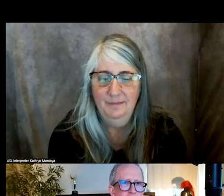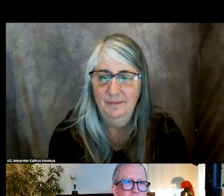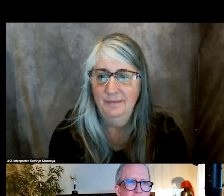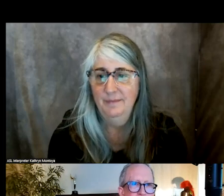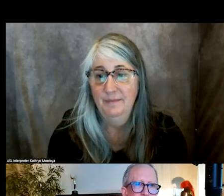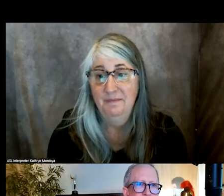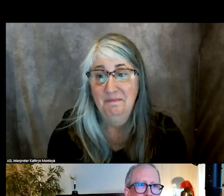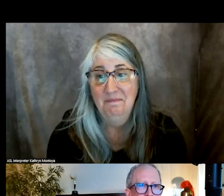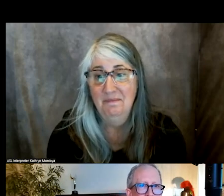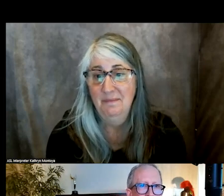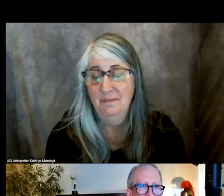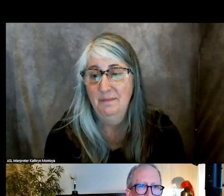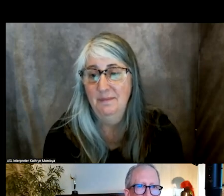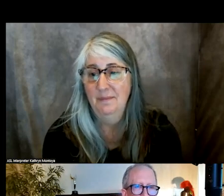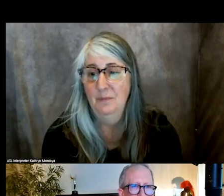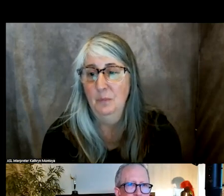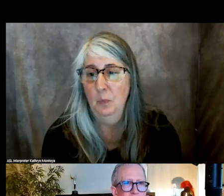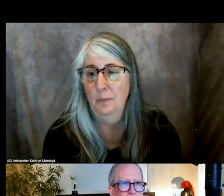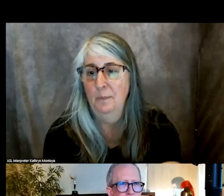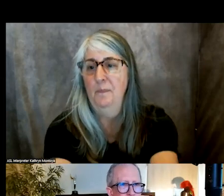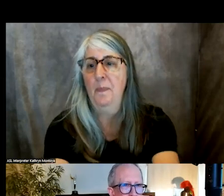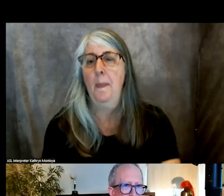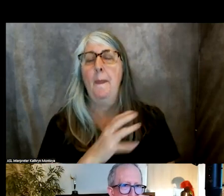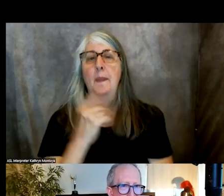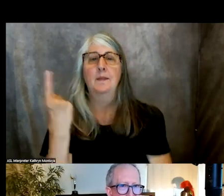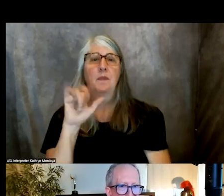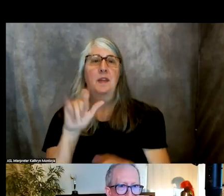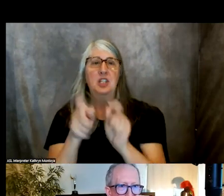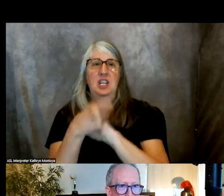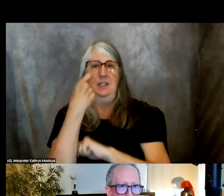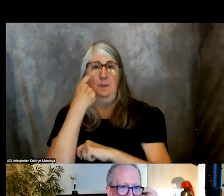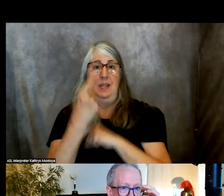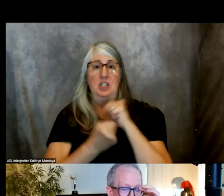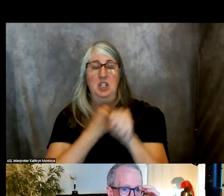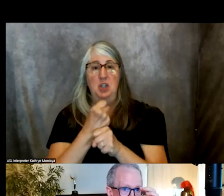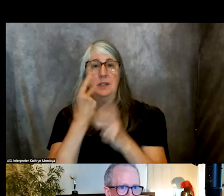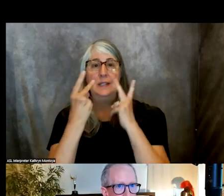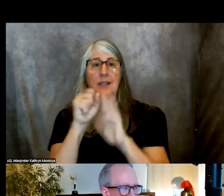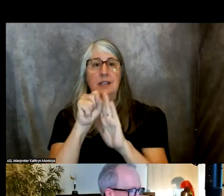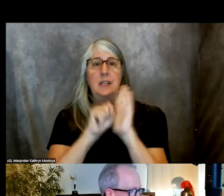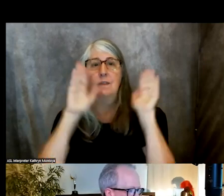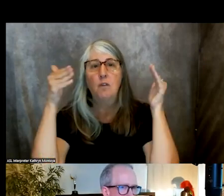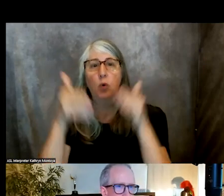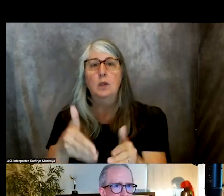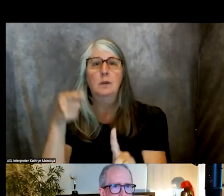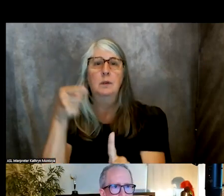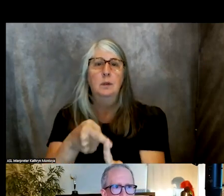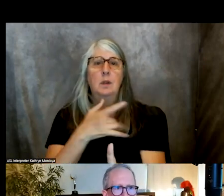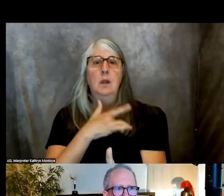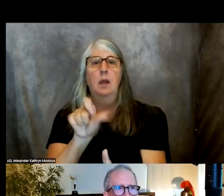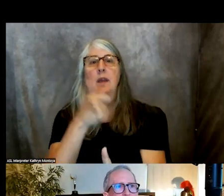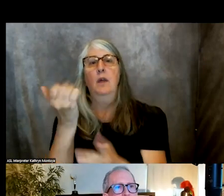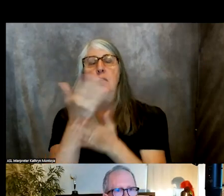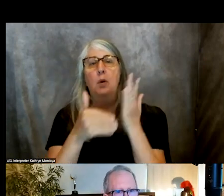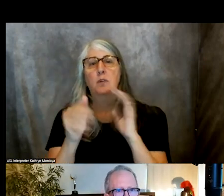fee funding option, but I think something that changed this past year is seeing also states focus more on the other components of the